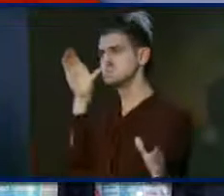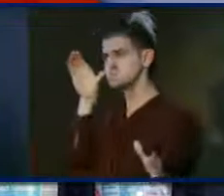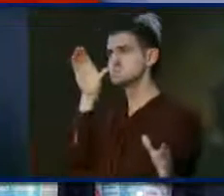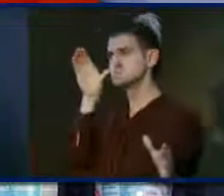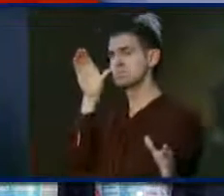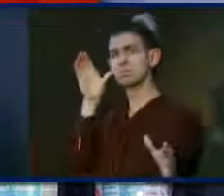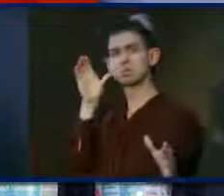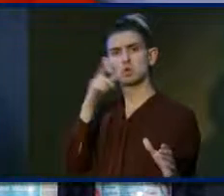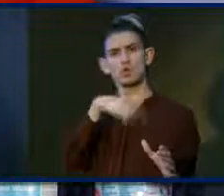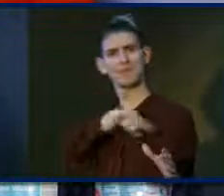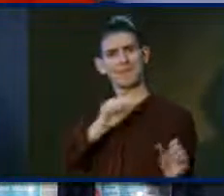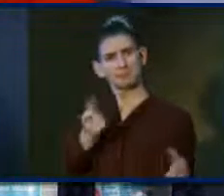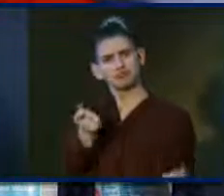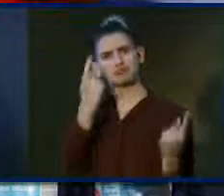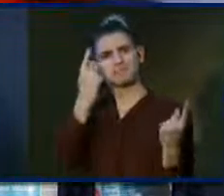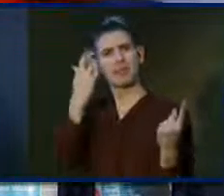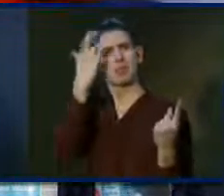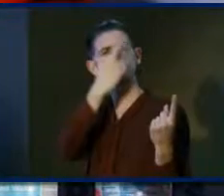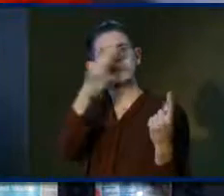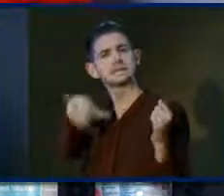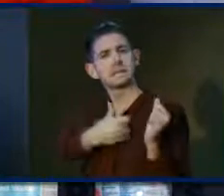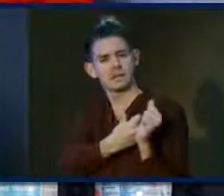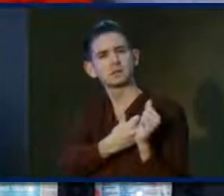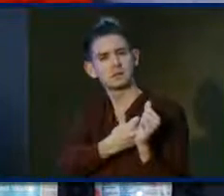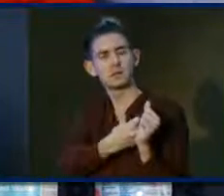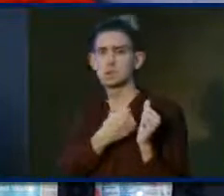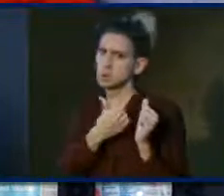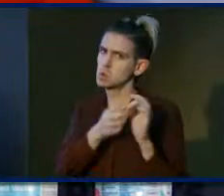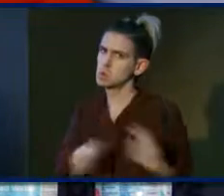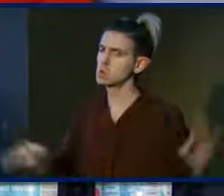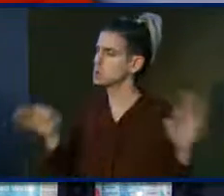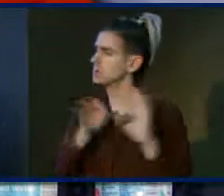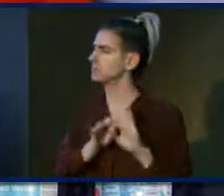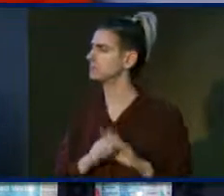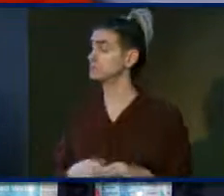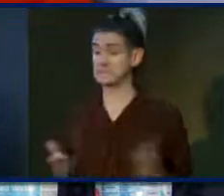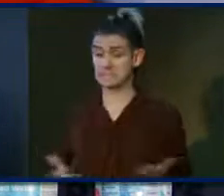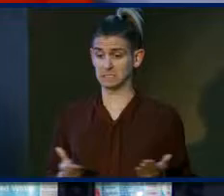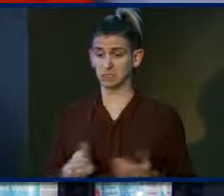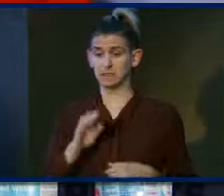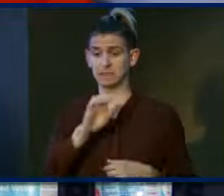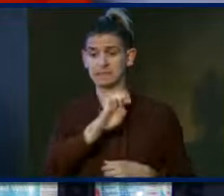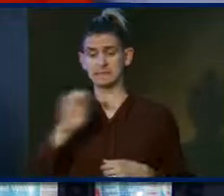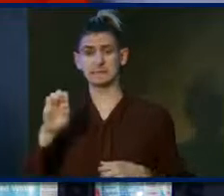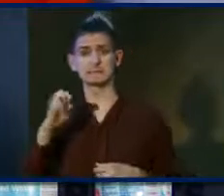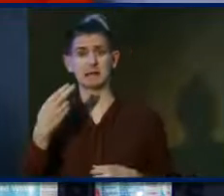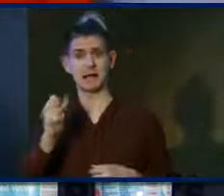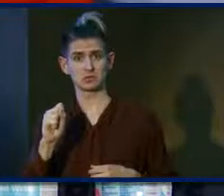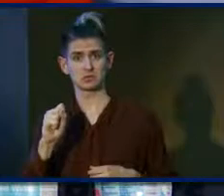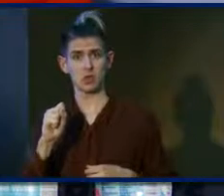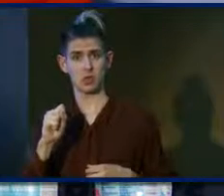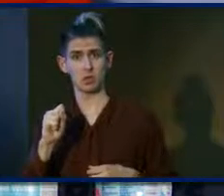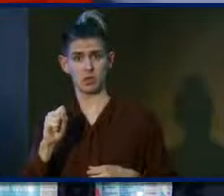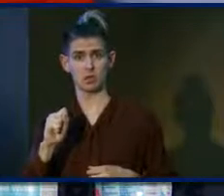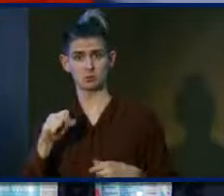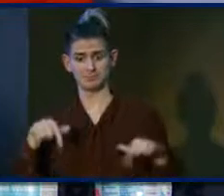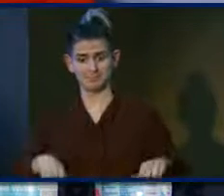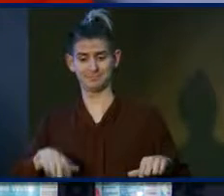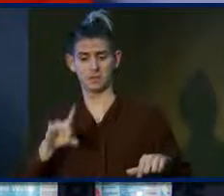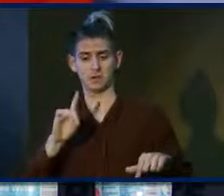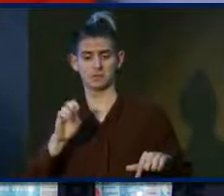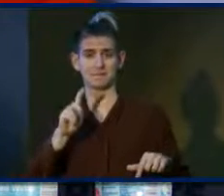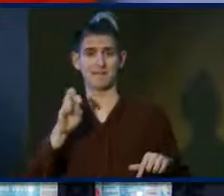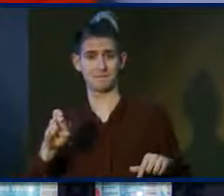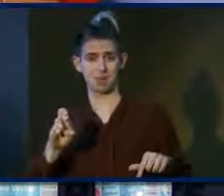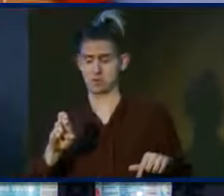to a group here in Denver at East High School, and it was time